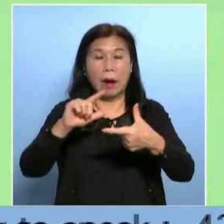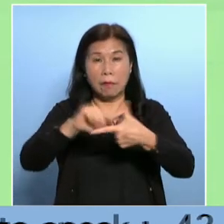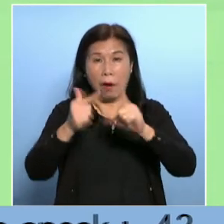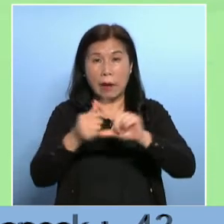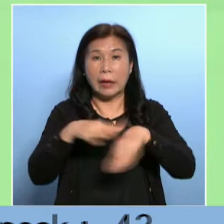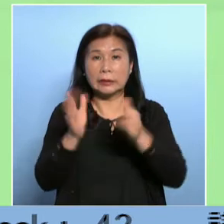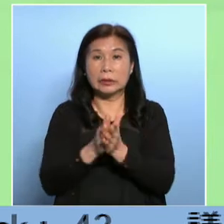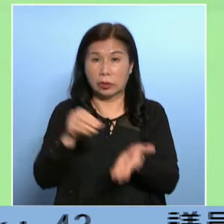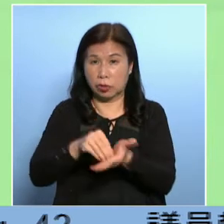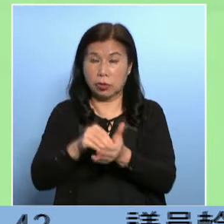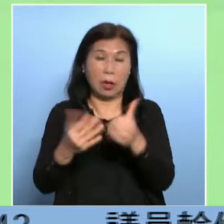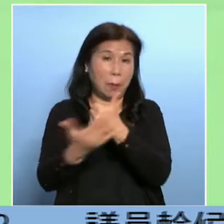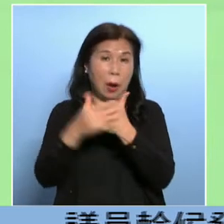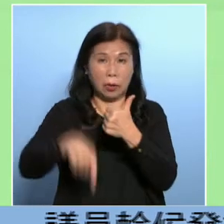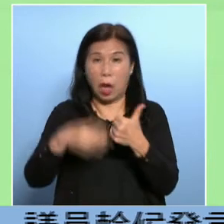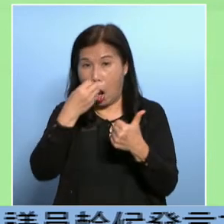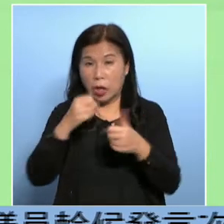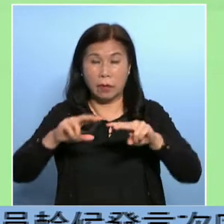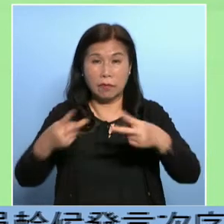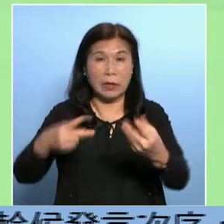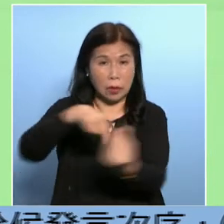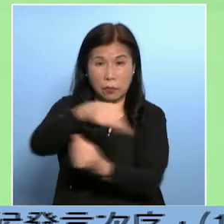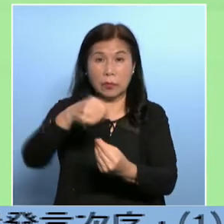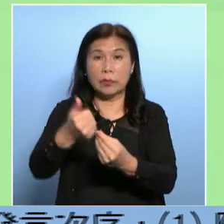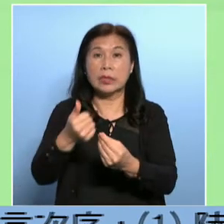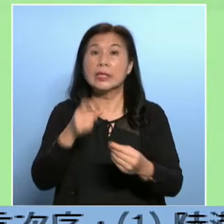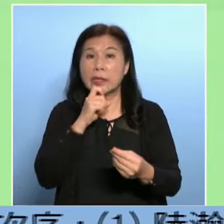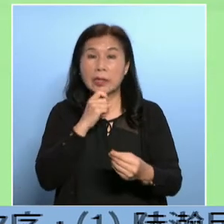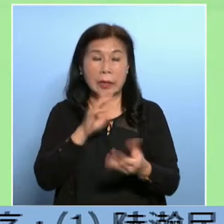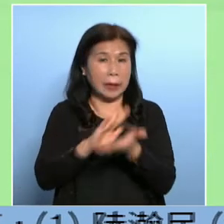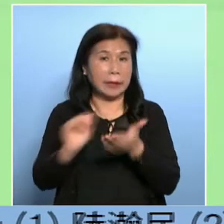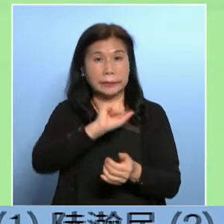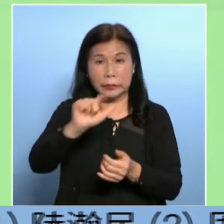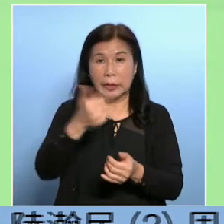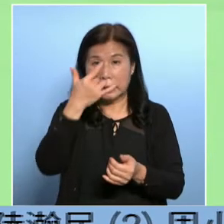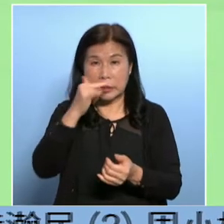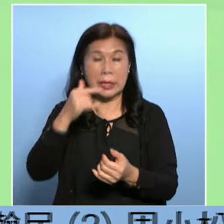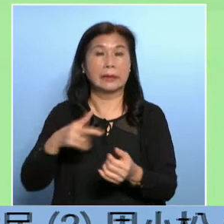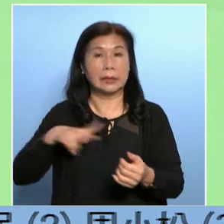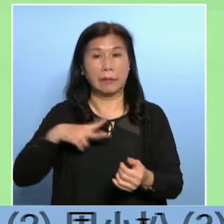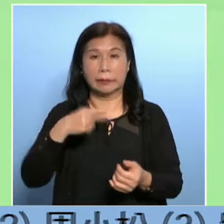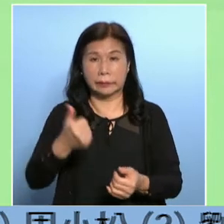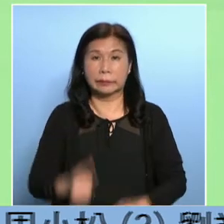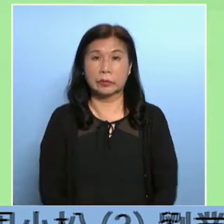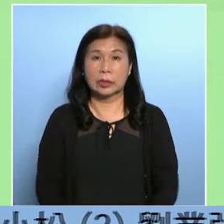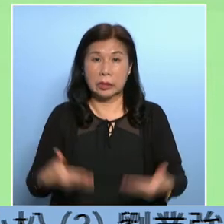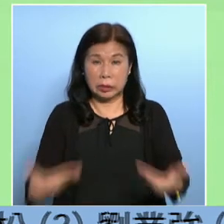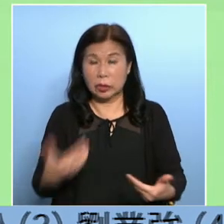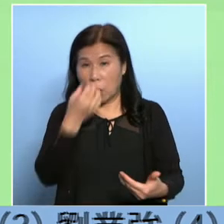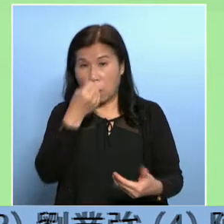overall national overall development, which will help the Hong Kong to seize our advantages and open up new